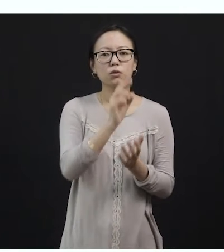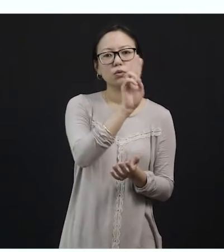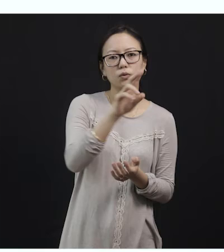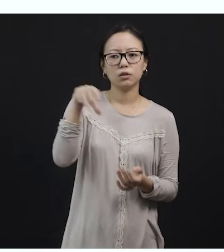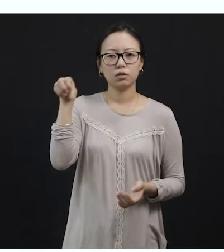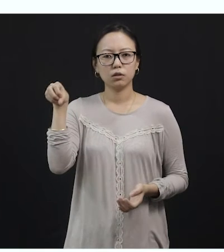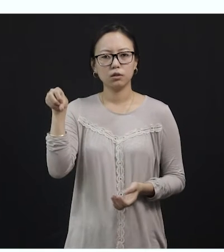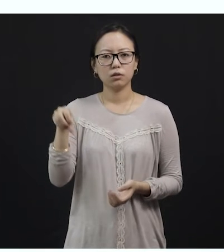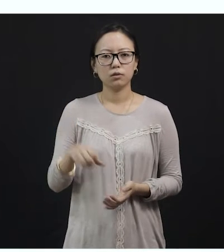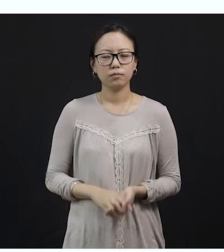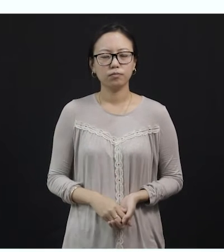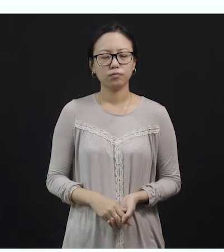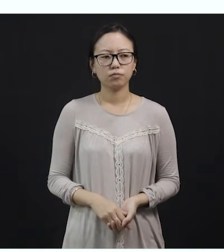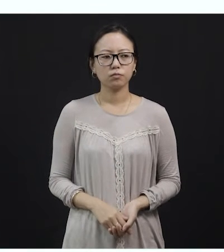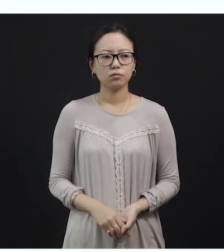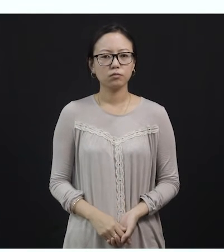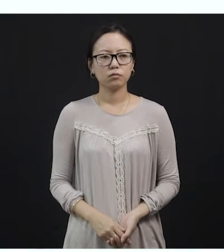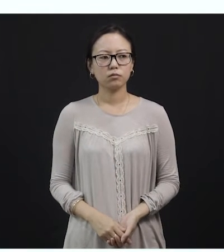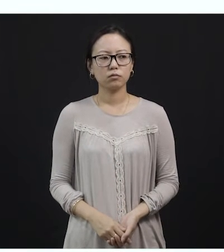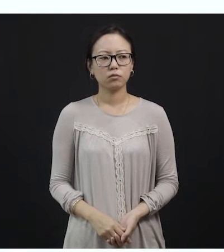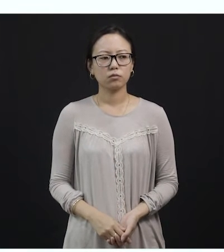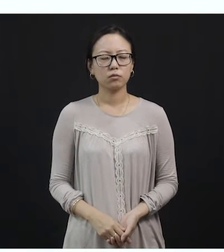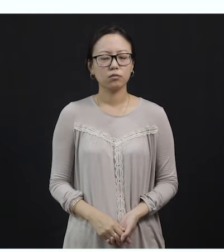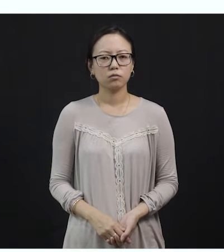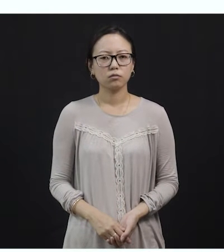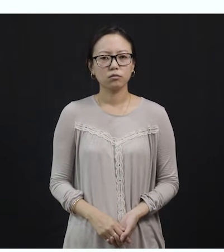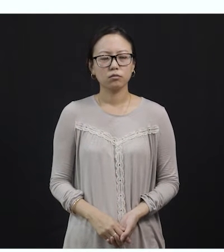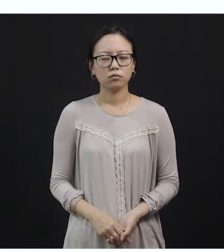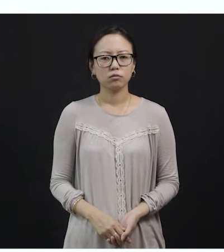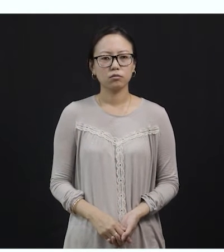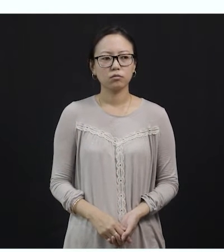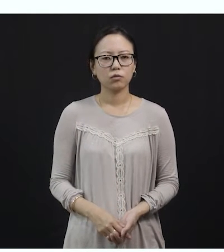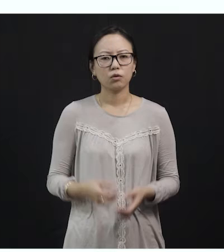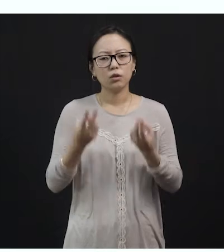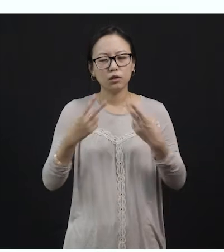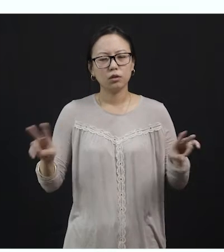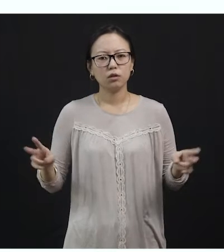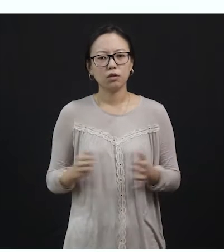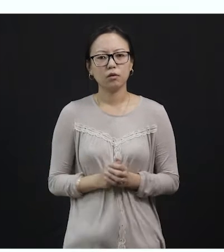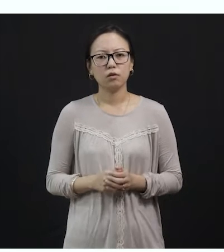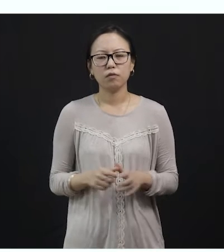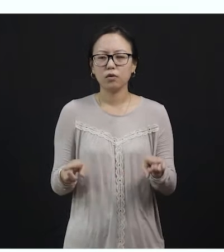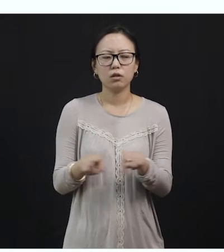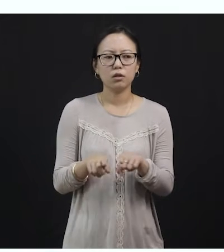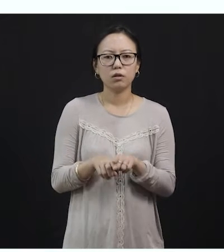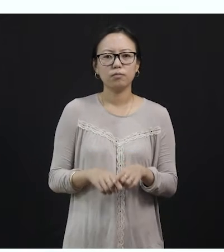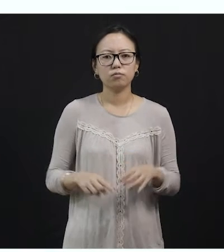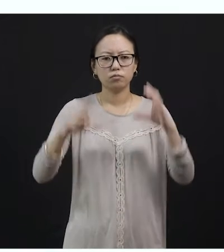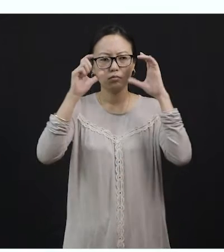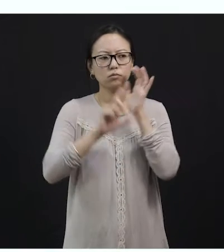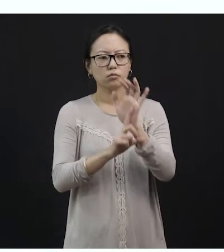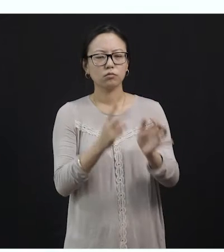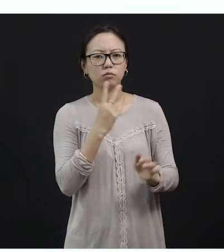right, children? Now, let's look at the same examples with different numbers. Here we have 4 blue strips